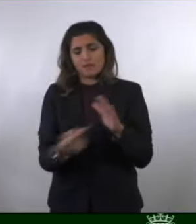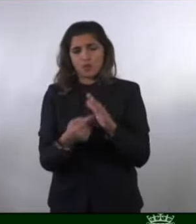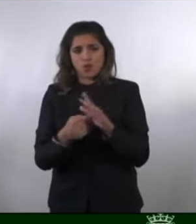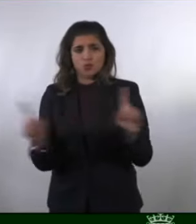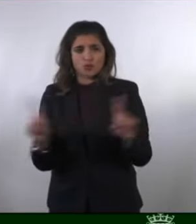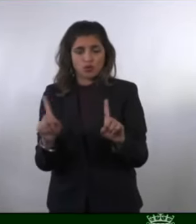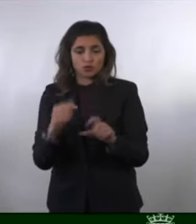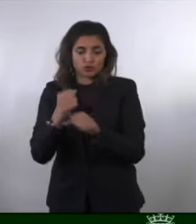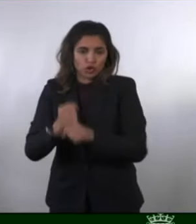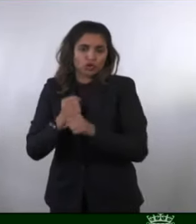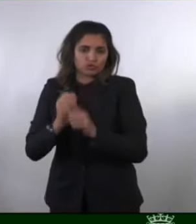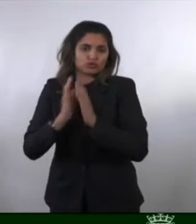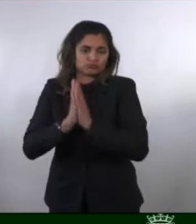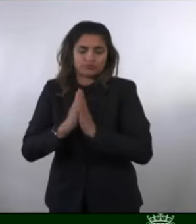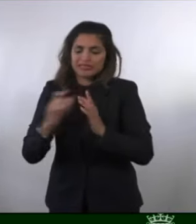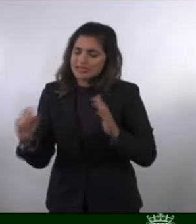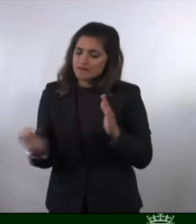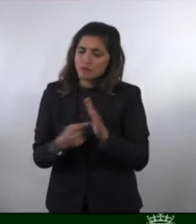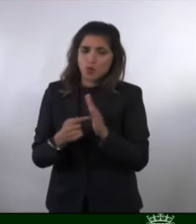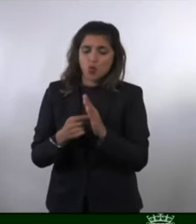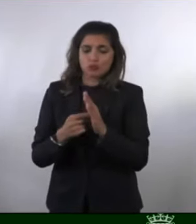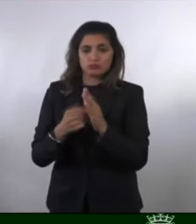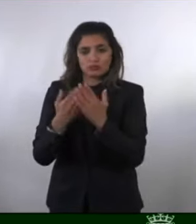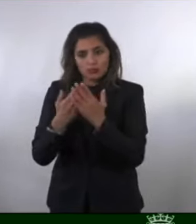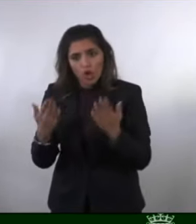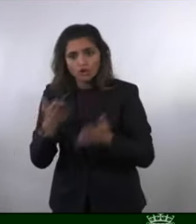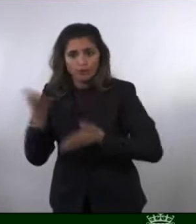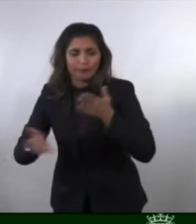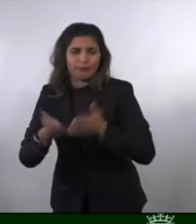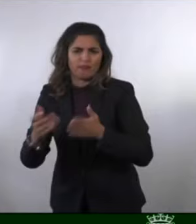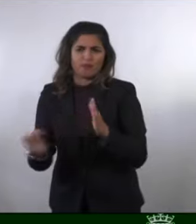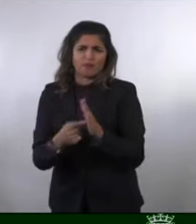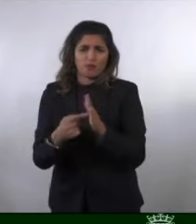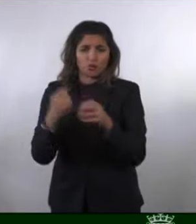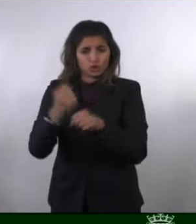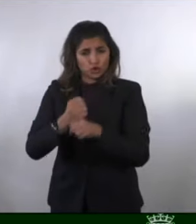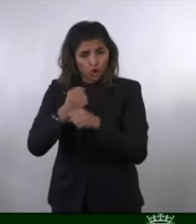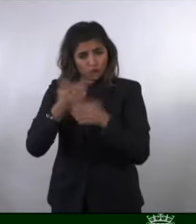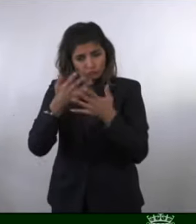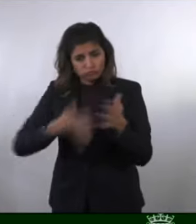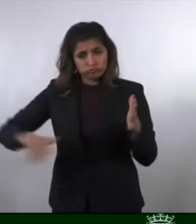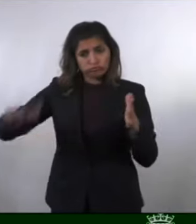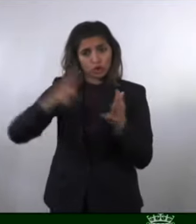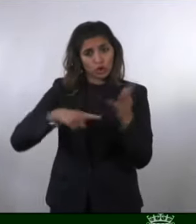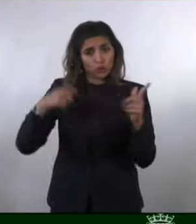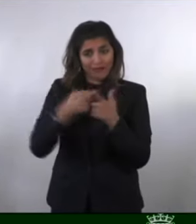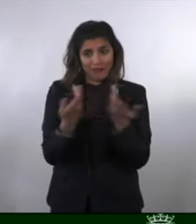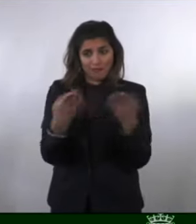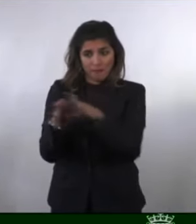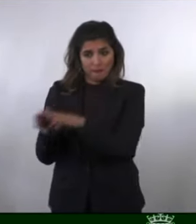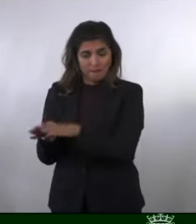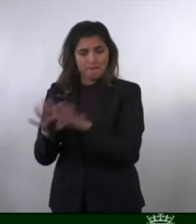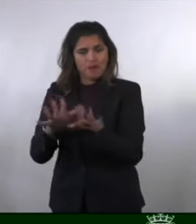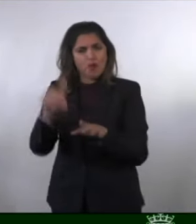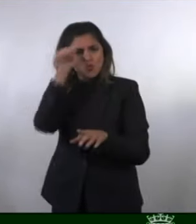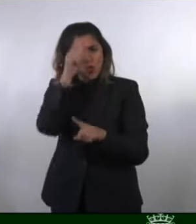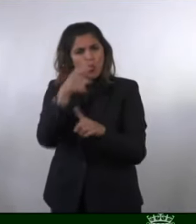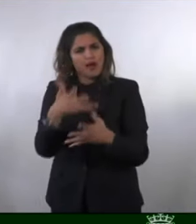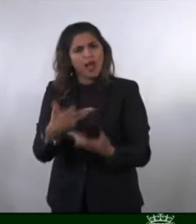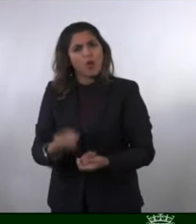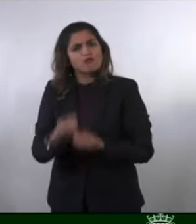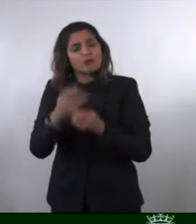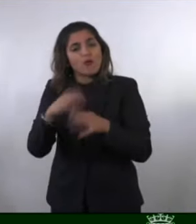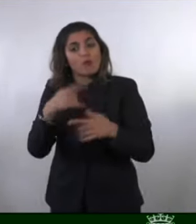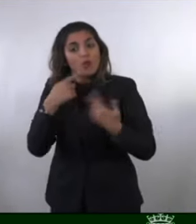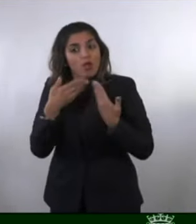act of public worship for so many. Churches across the UK are now closed, but I note the intention to reopen them soon